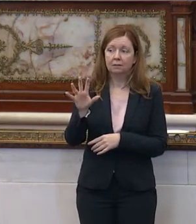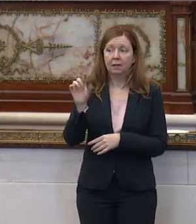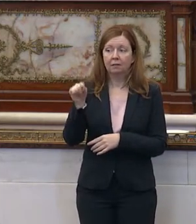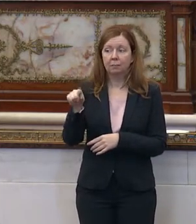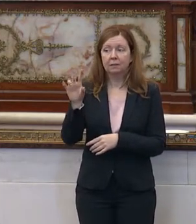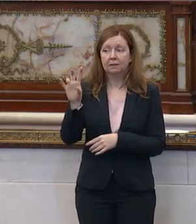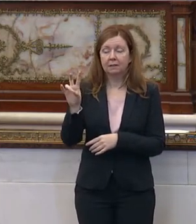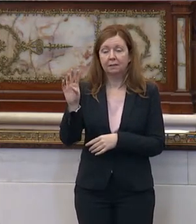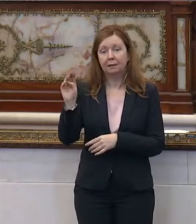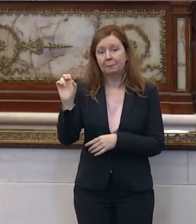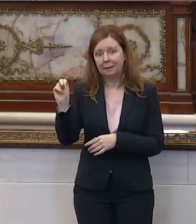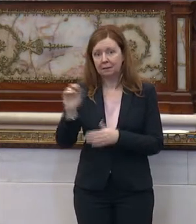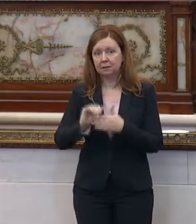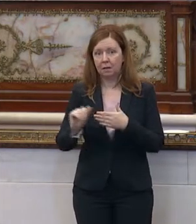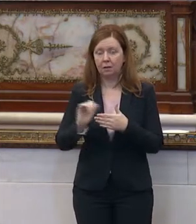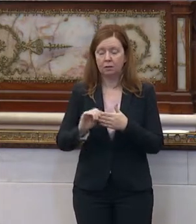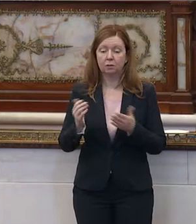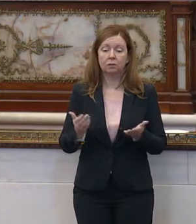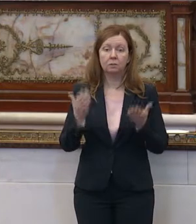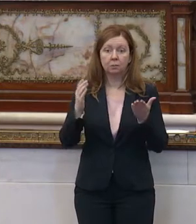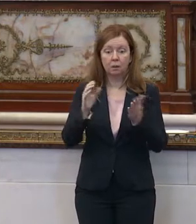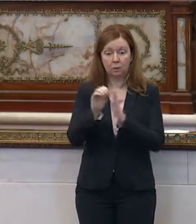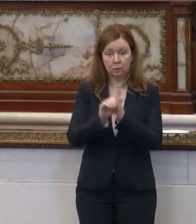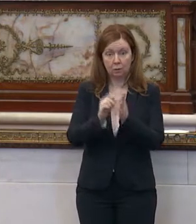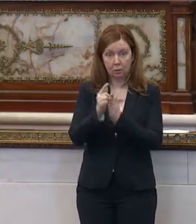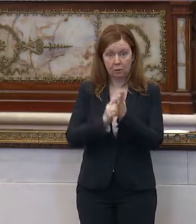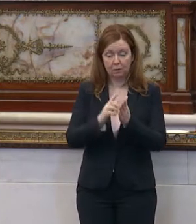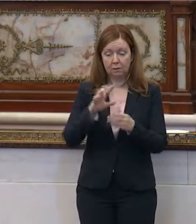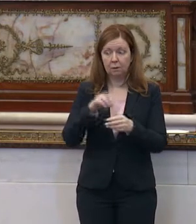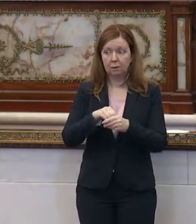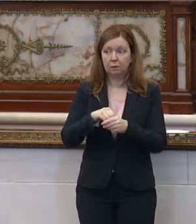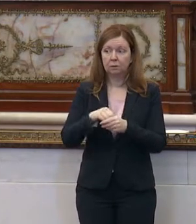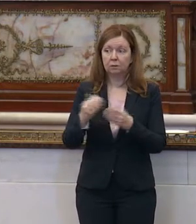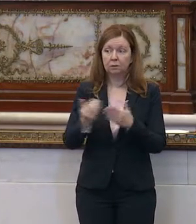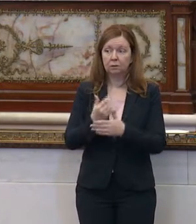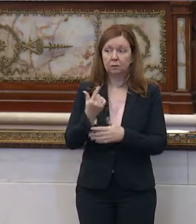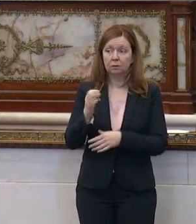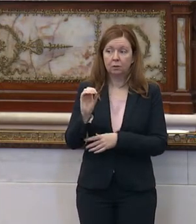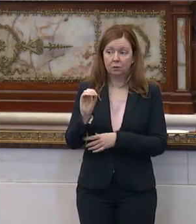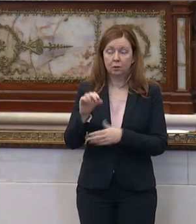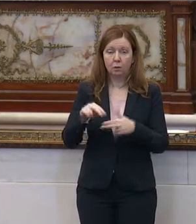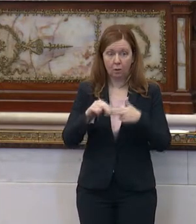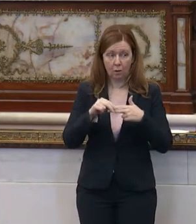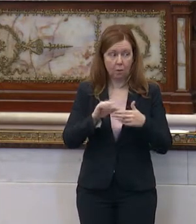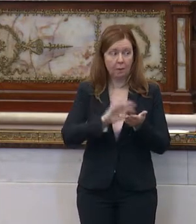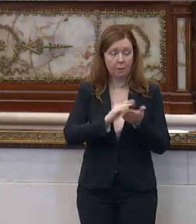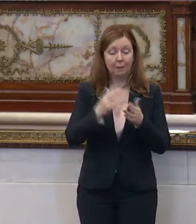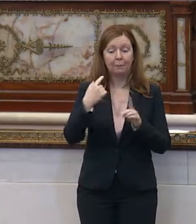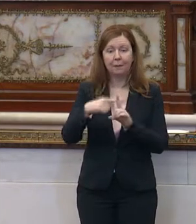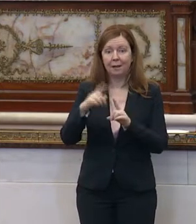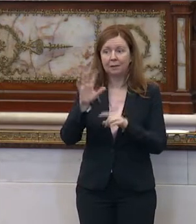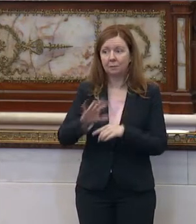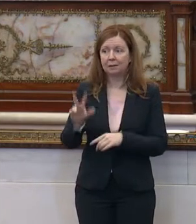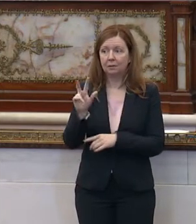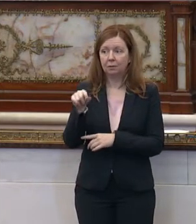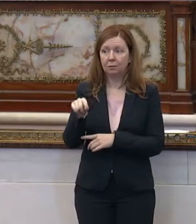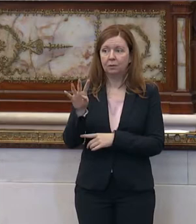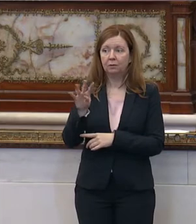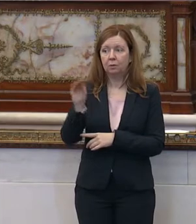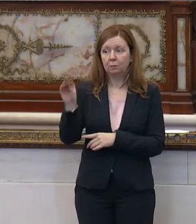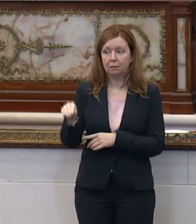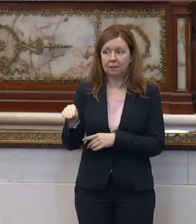$275.7 million. The proposed ordinance includes the new GO loan amount, plus approximately